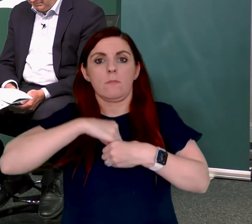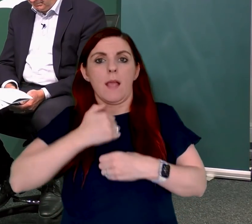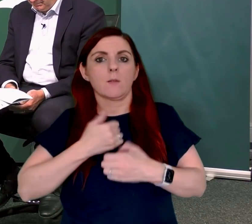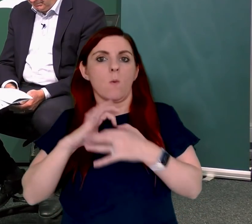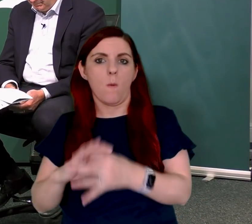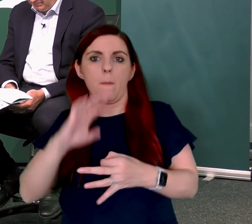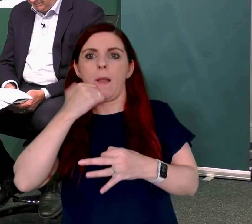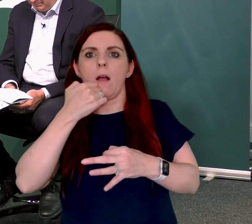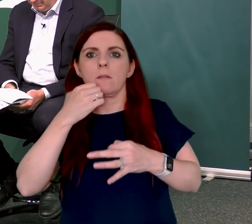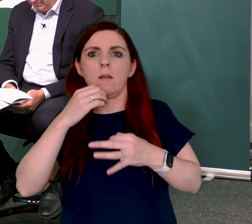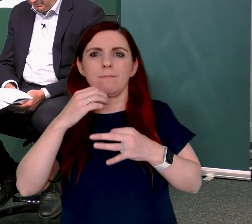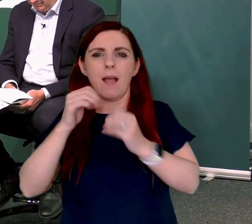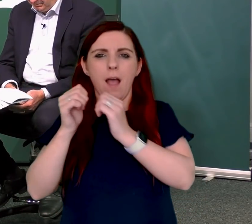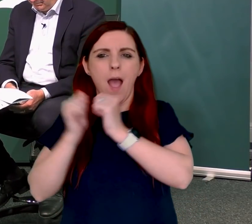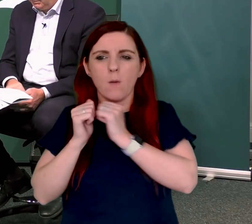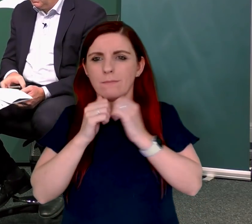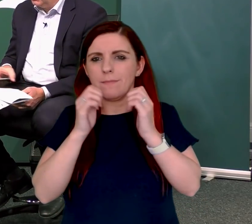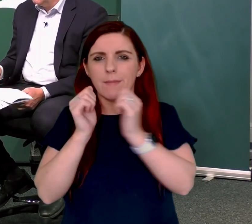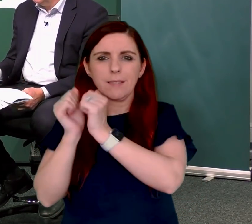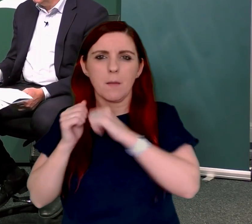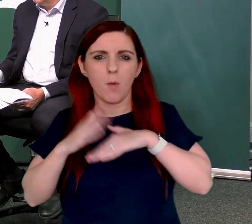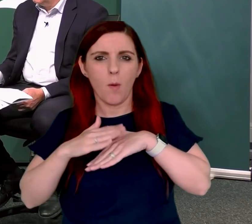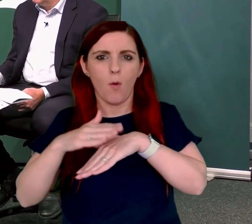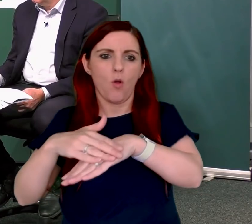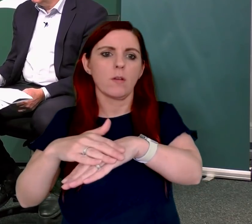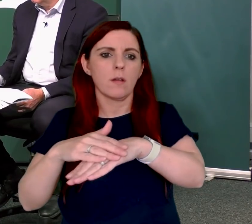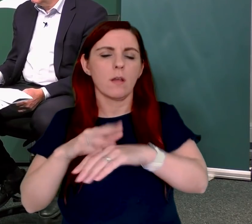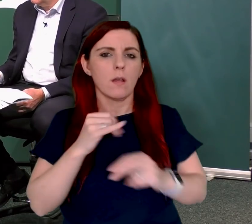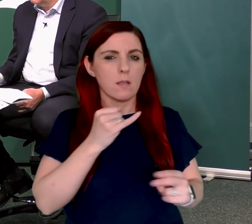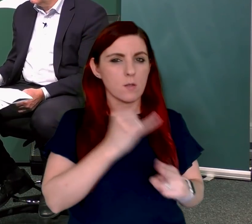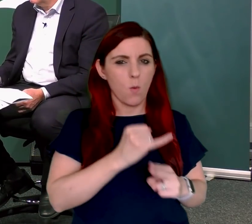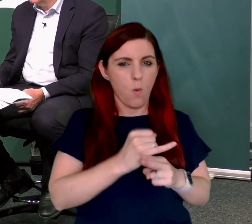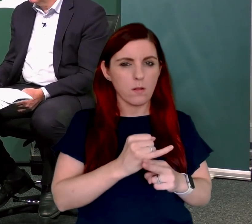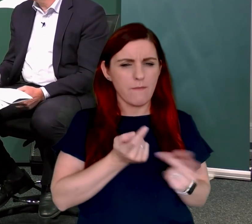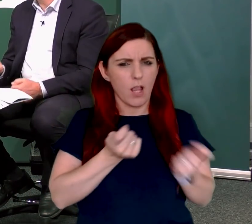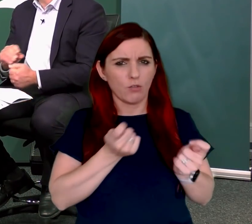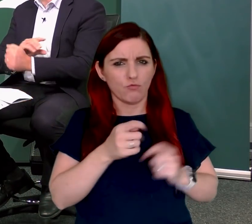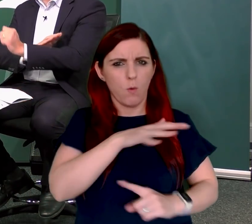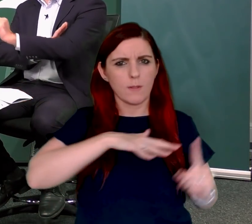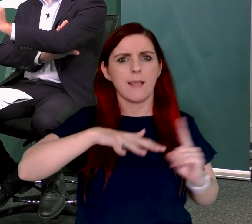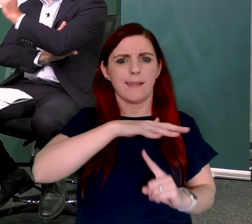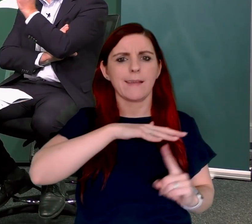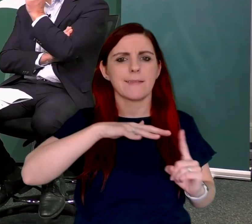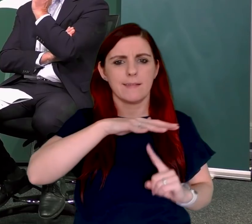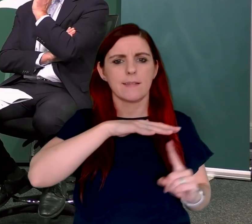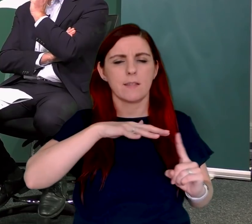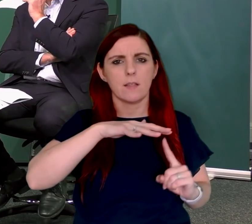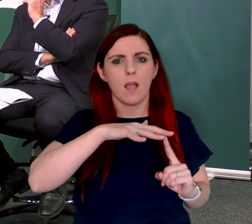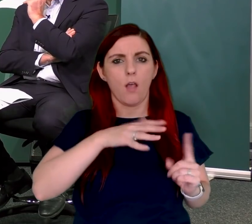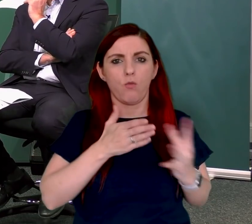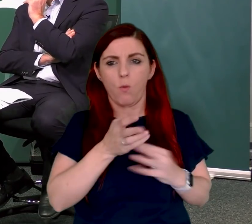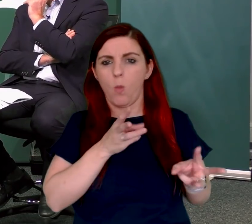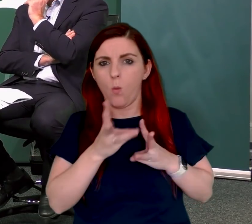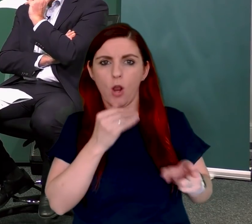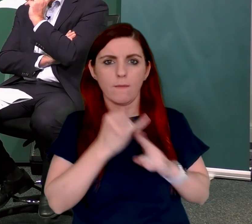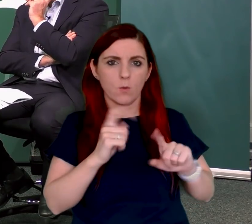mixing and release of social restrictions. So schools are relatively controlled settings, and through the work of the school